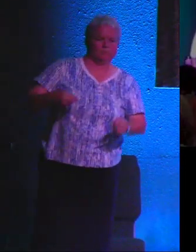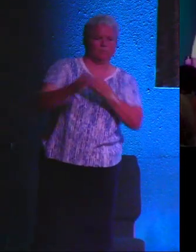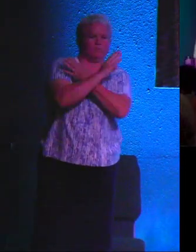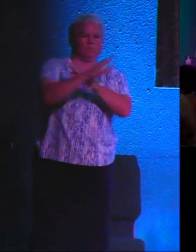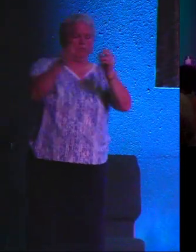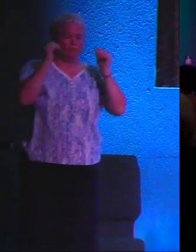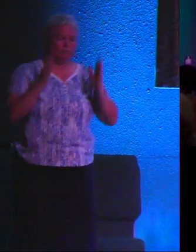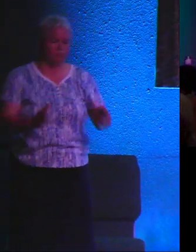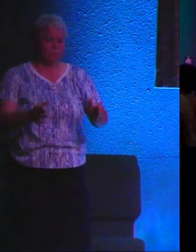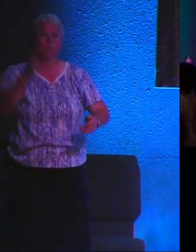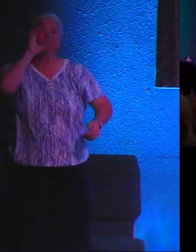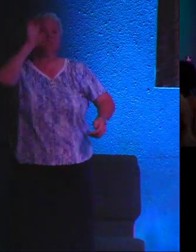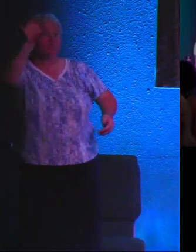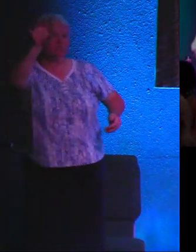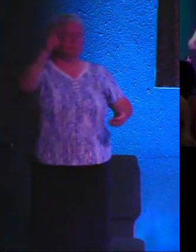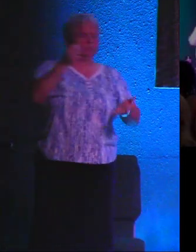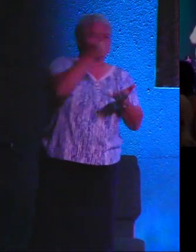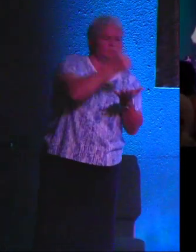shout it out.